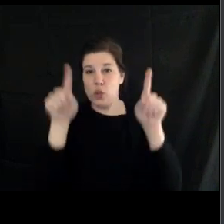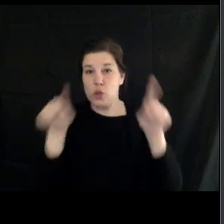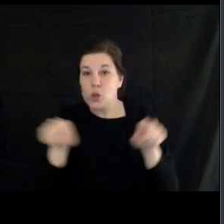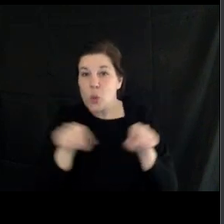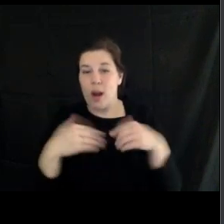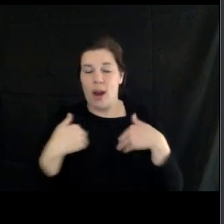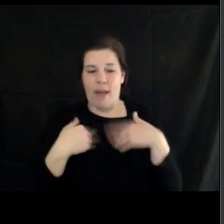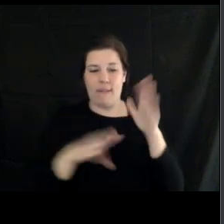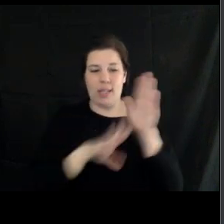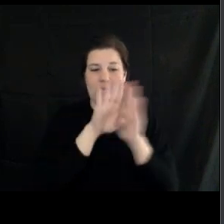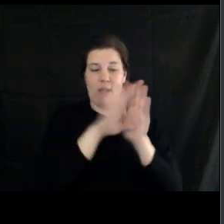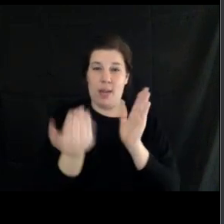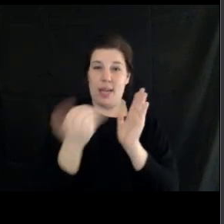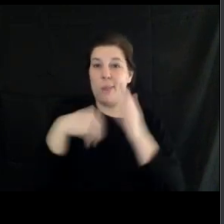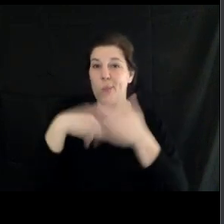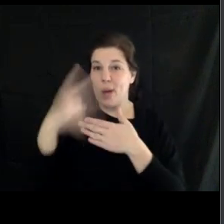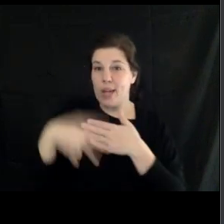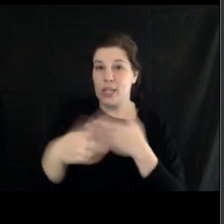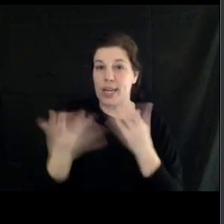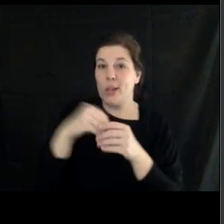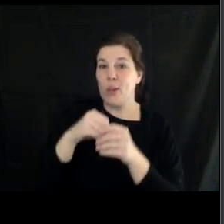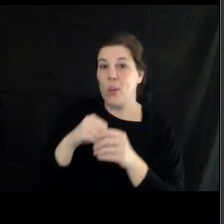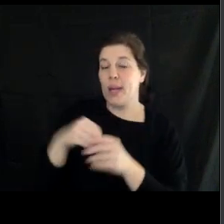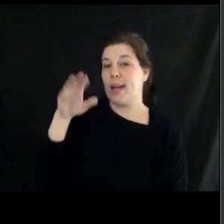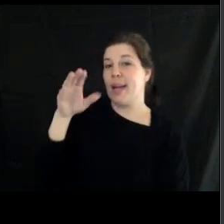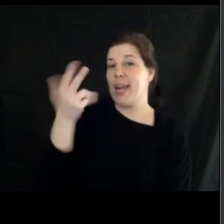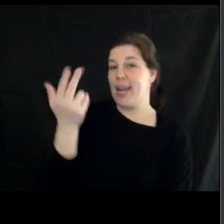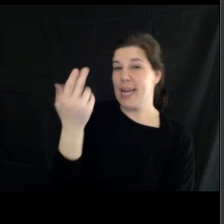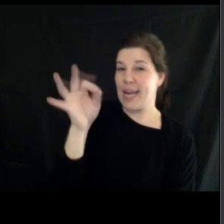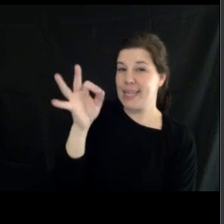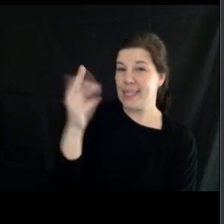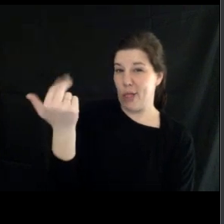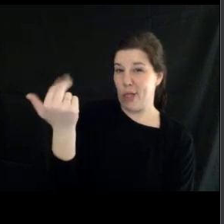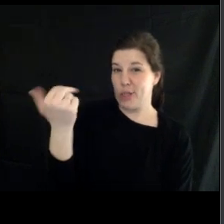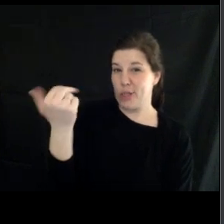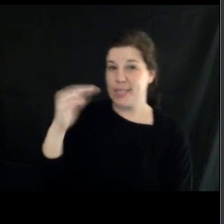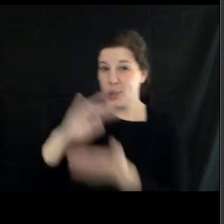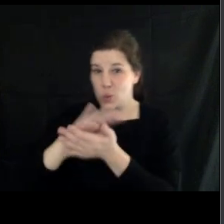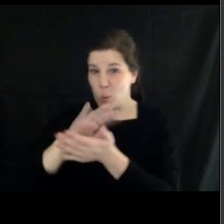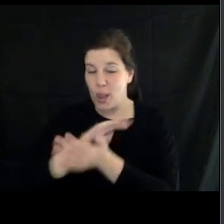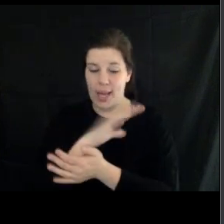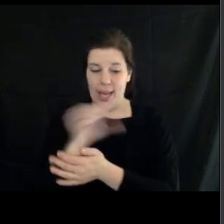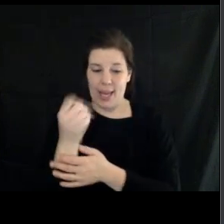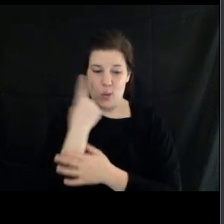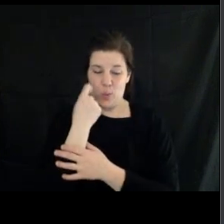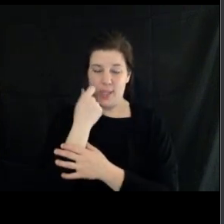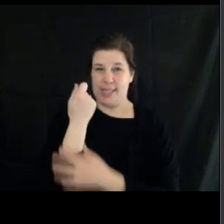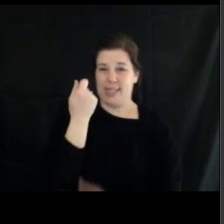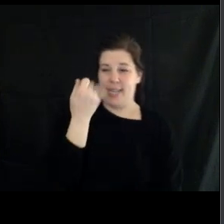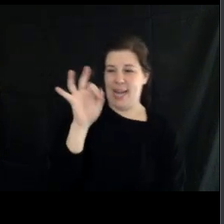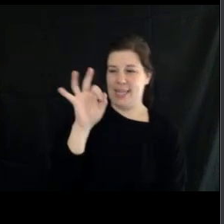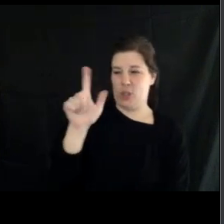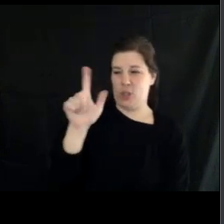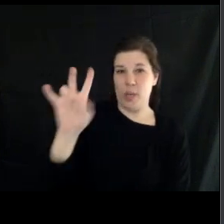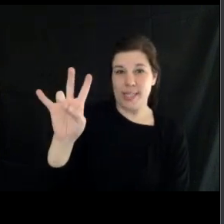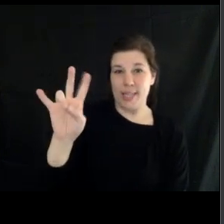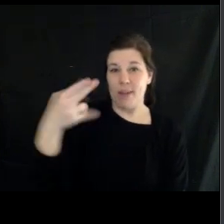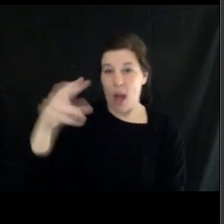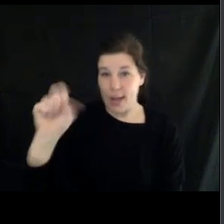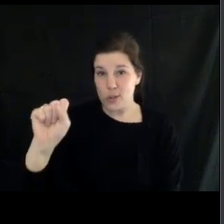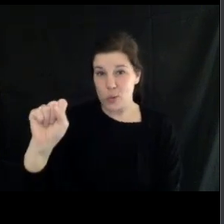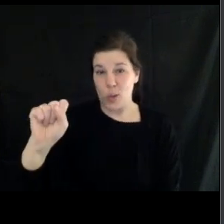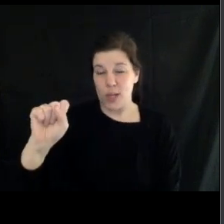the 1913 Boynton School and recently rehabilitated 1927 Boynton High School. Now therefore